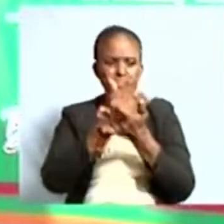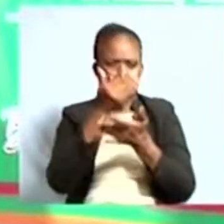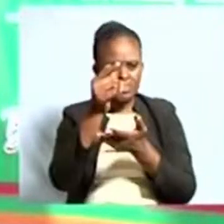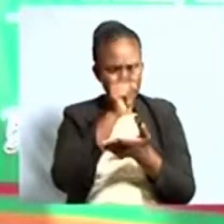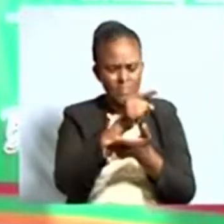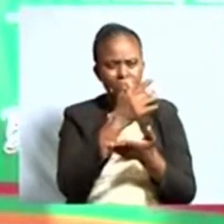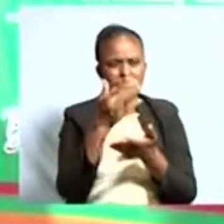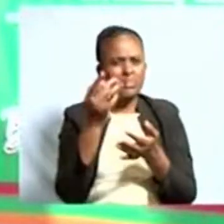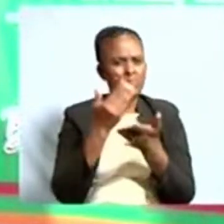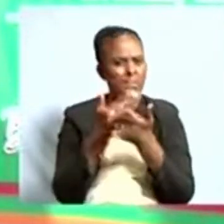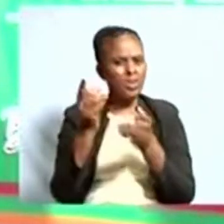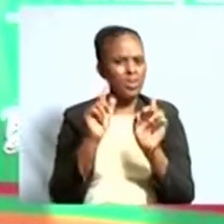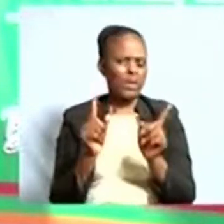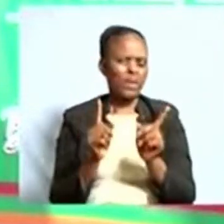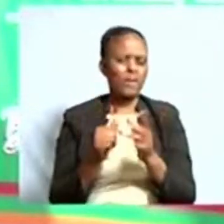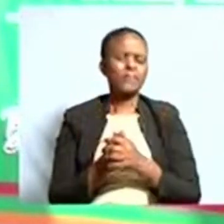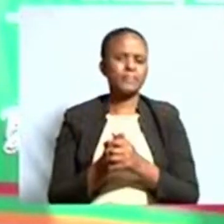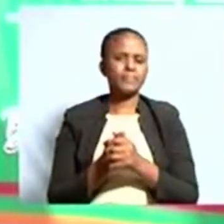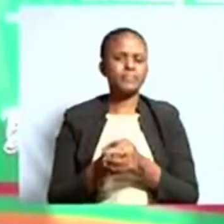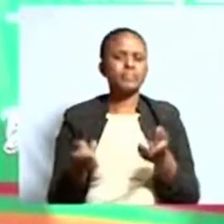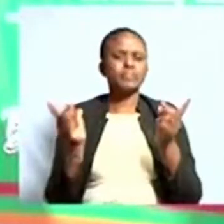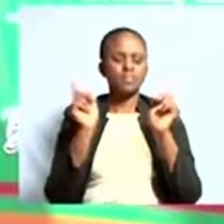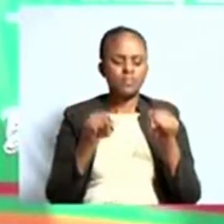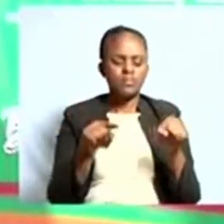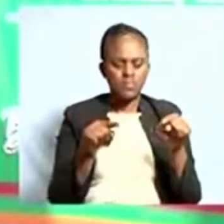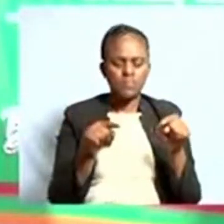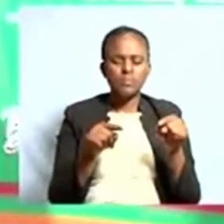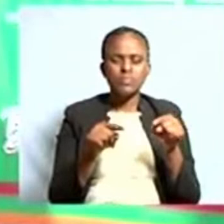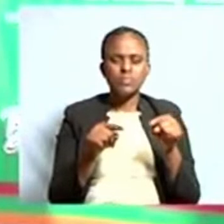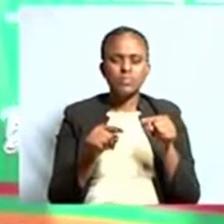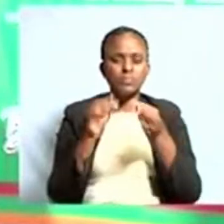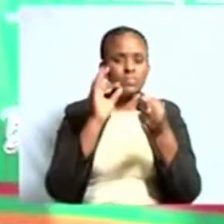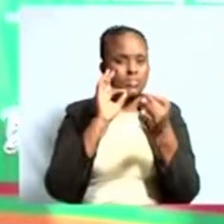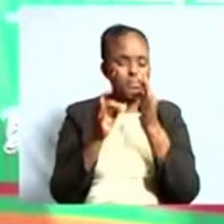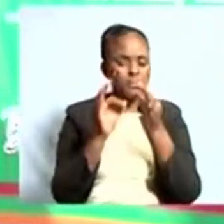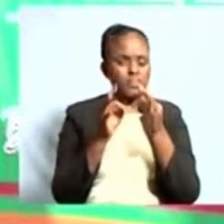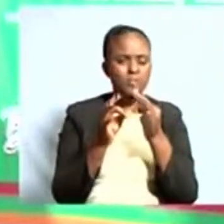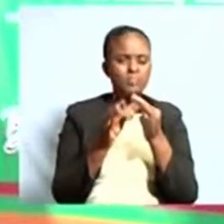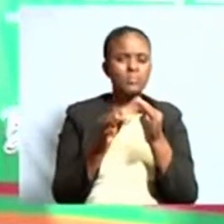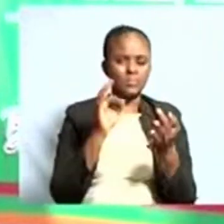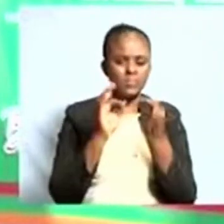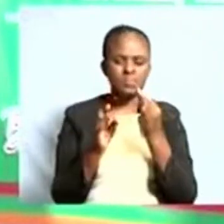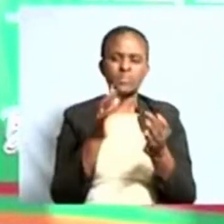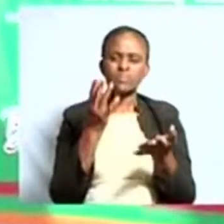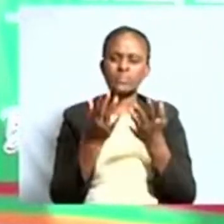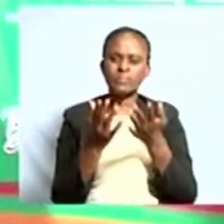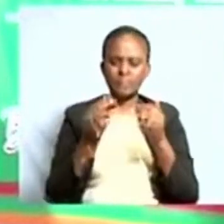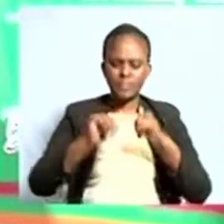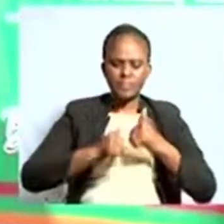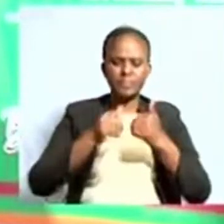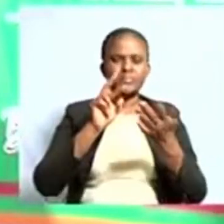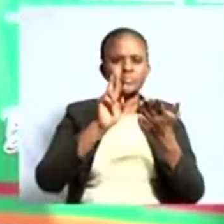product, when, if necessary be, we even